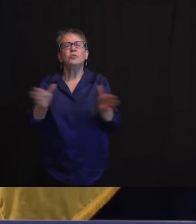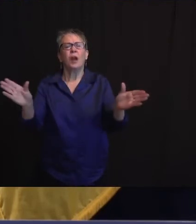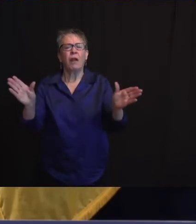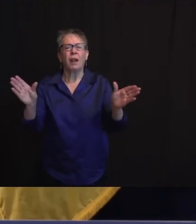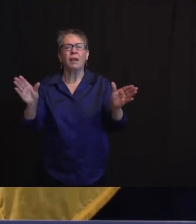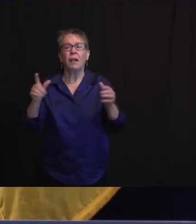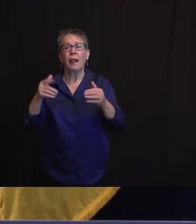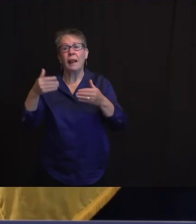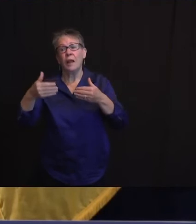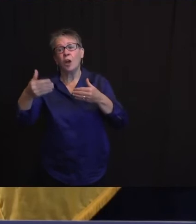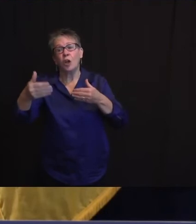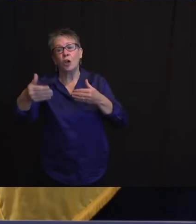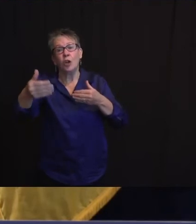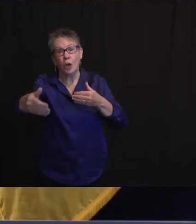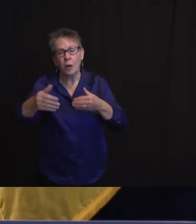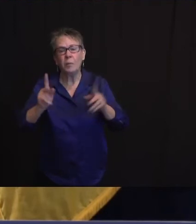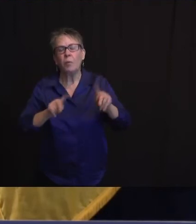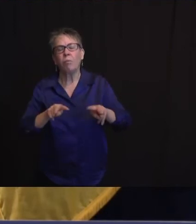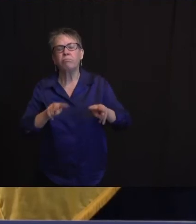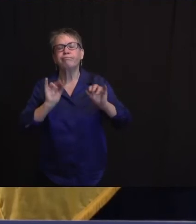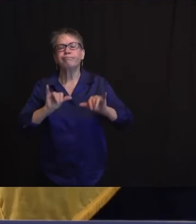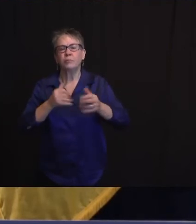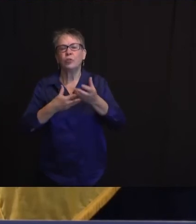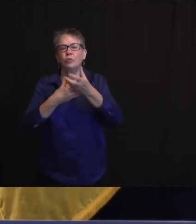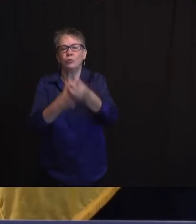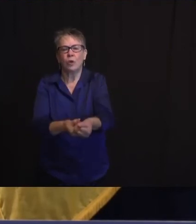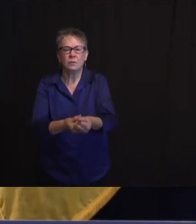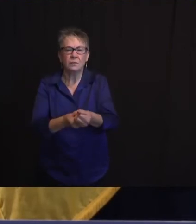to speculation that was out there, say, in September.